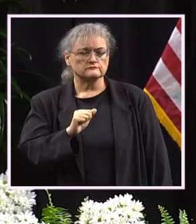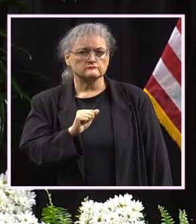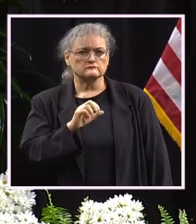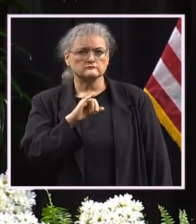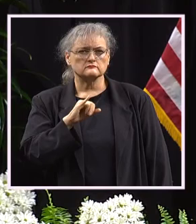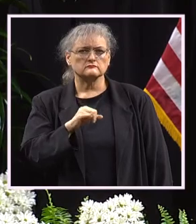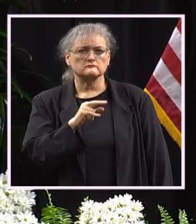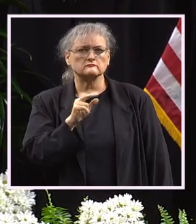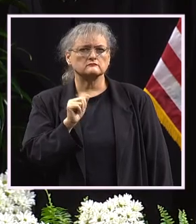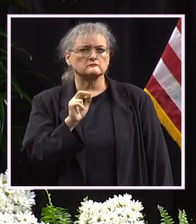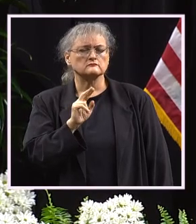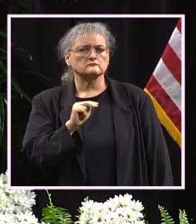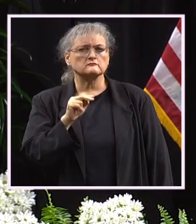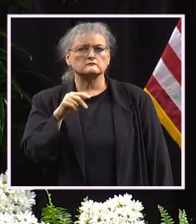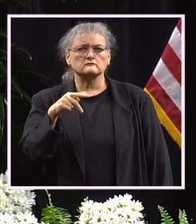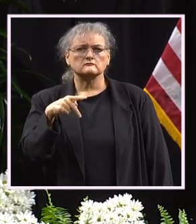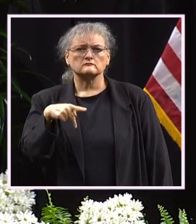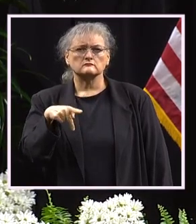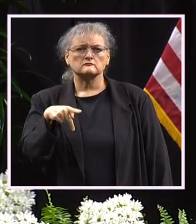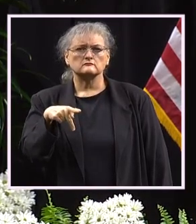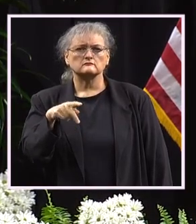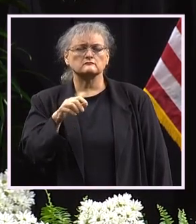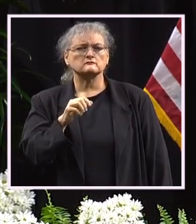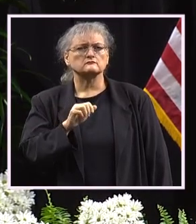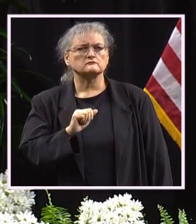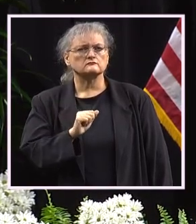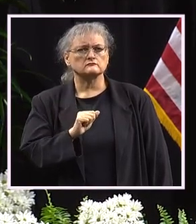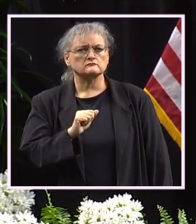Juan Alberto Peña.